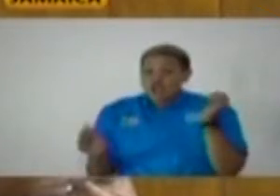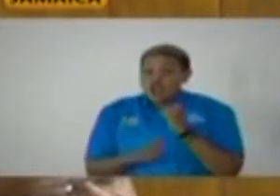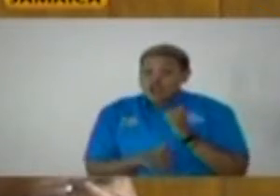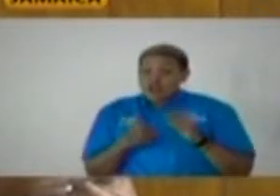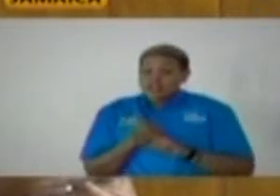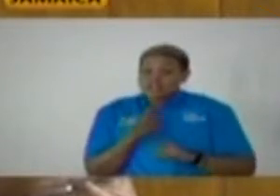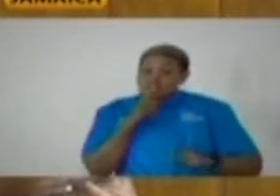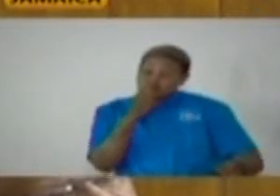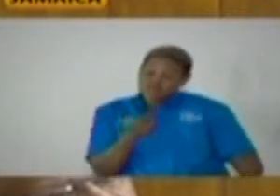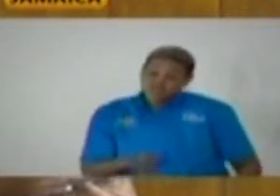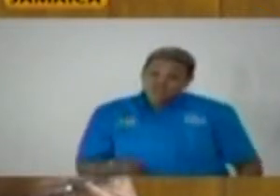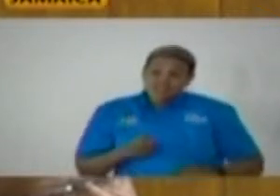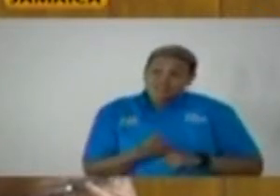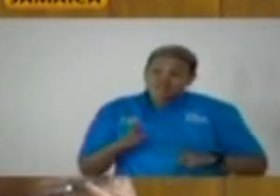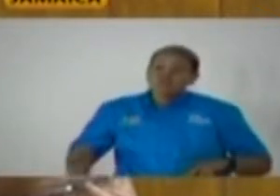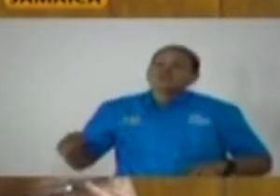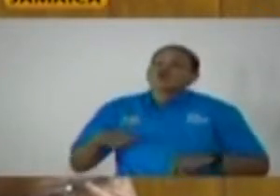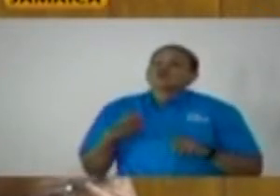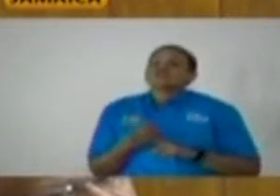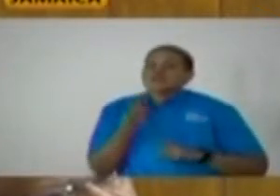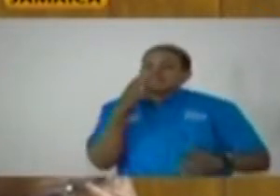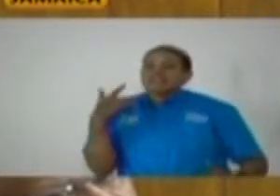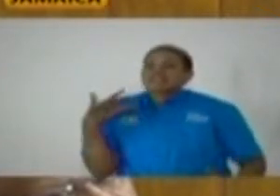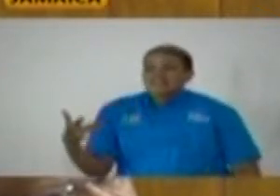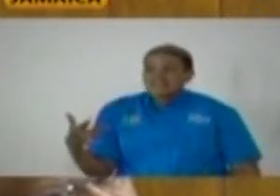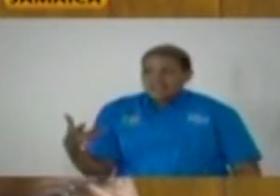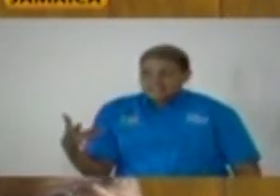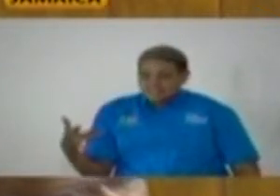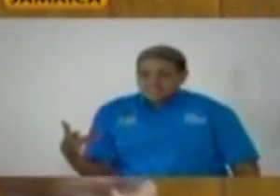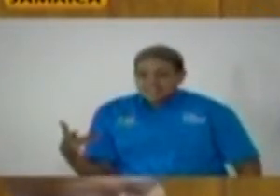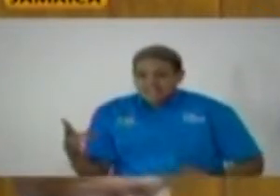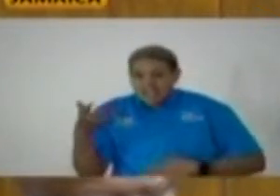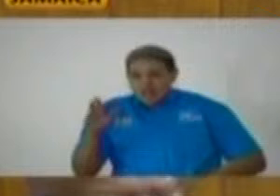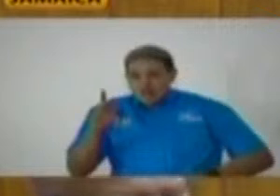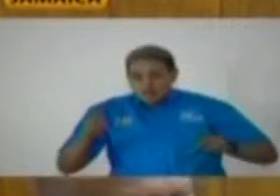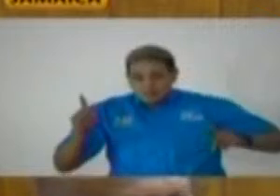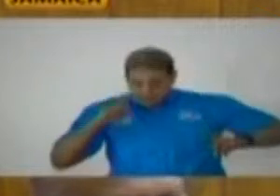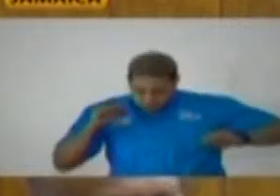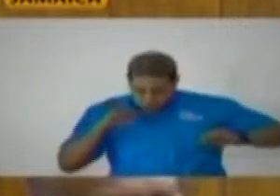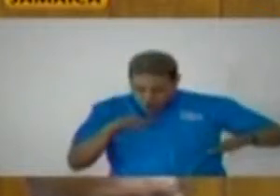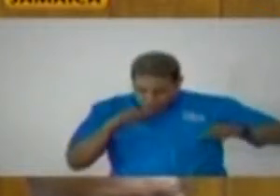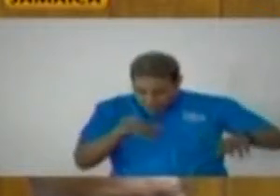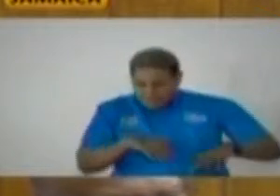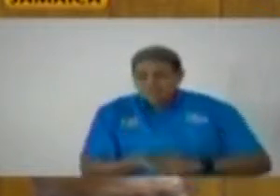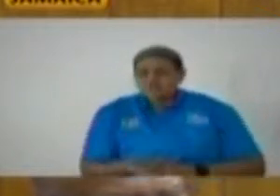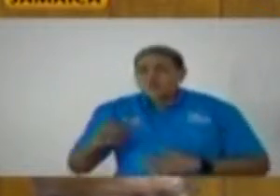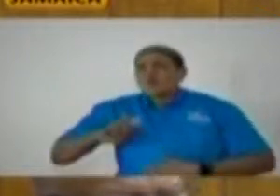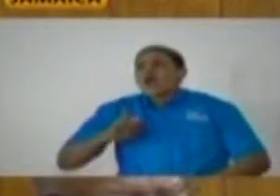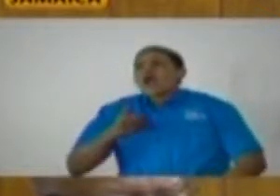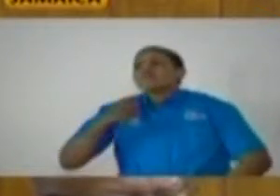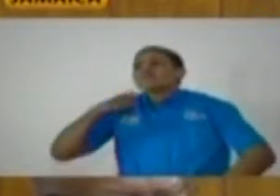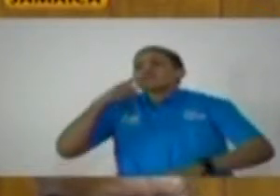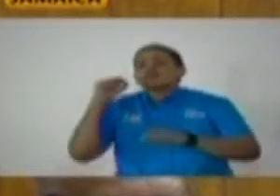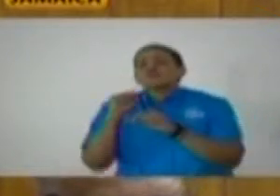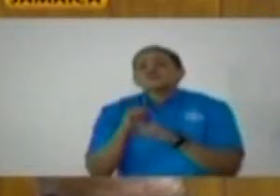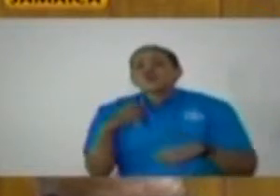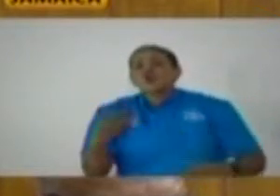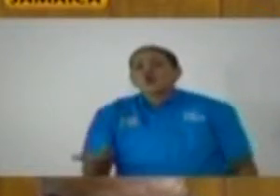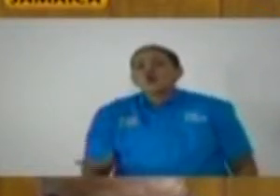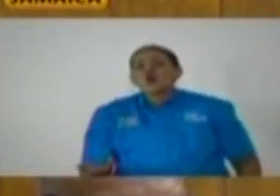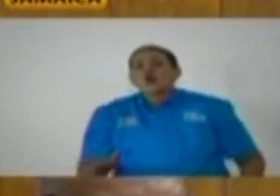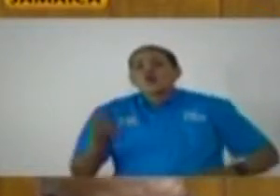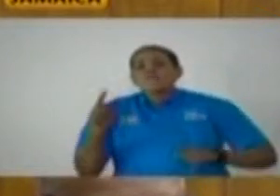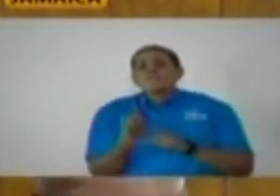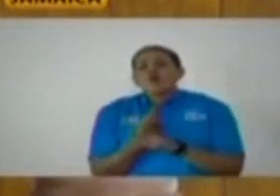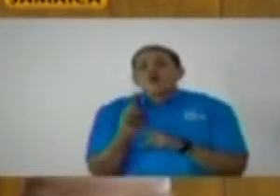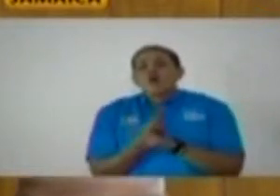as a result of those events which allow the people to come in. So we have to ensure that there is